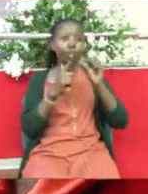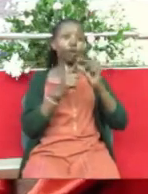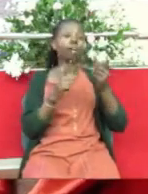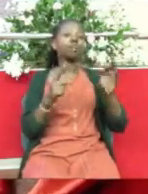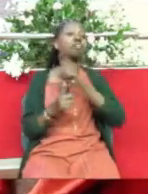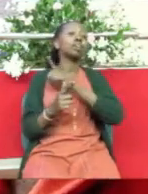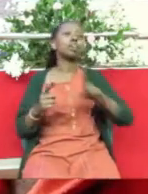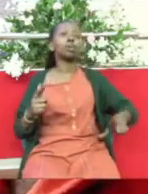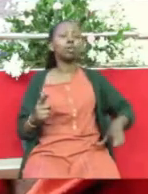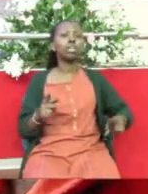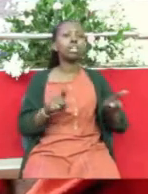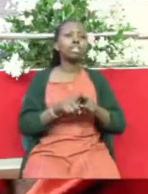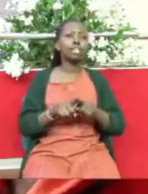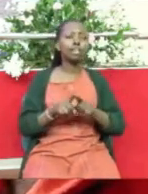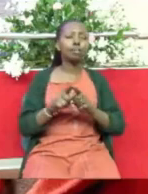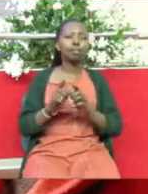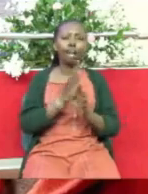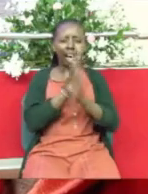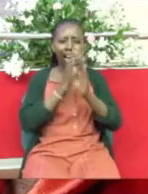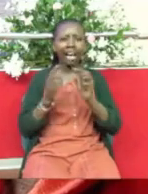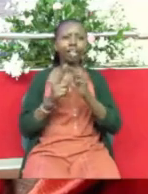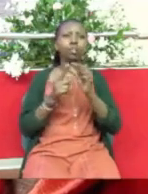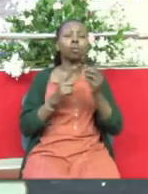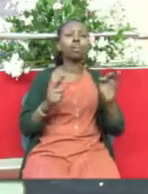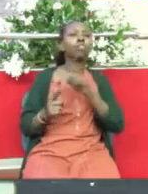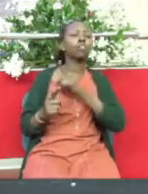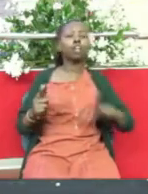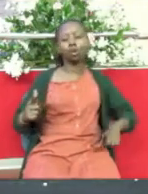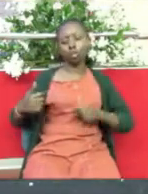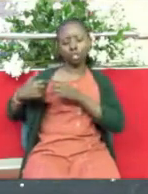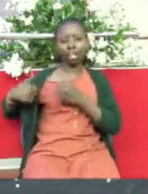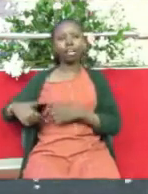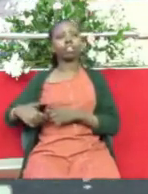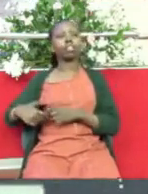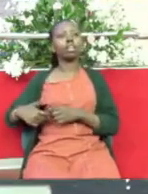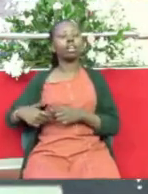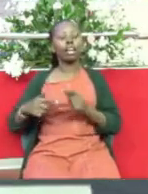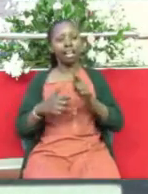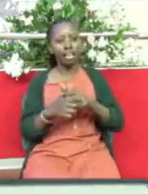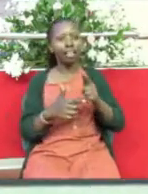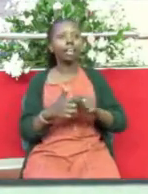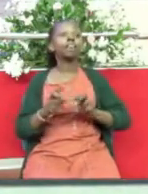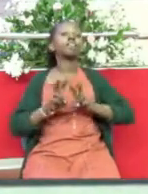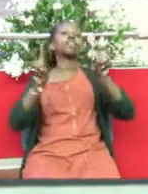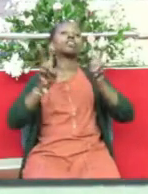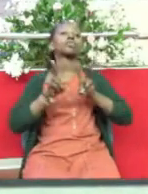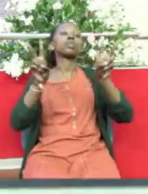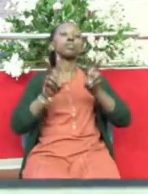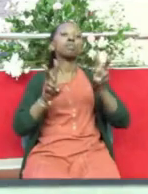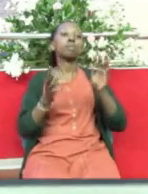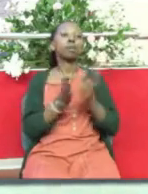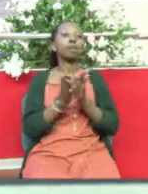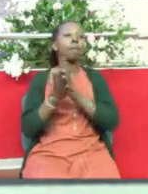neno. Hide the word in your heart. Ulifiche kwenye moyo wako. Then you will be victorious. Basi utakuwa ni mshindi. Praise the name of the